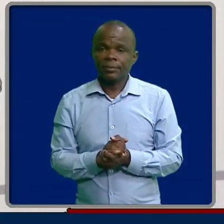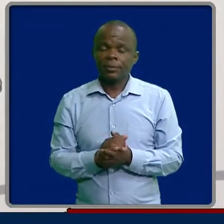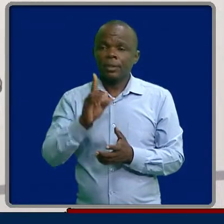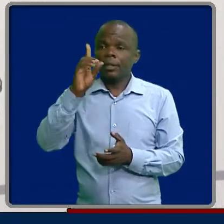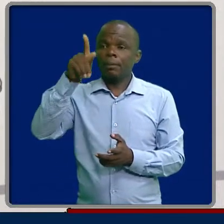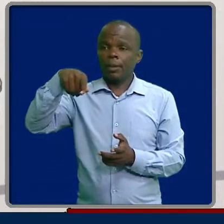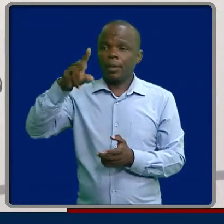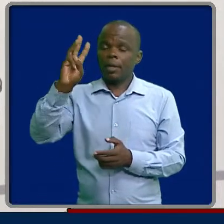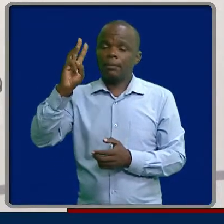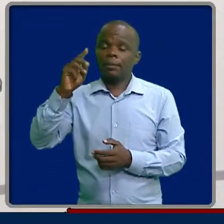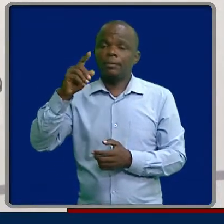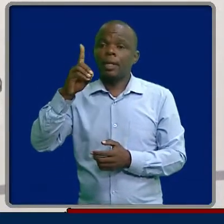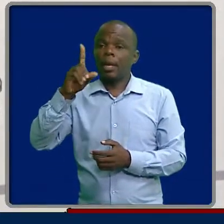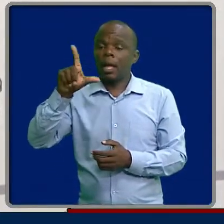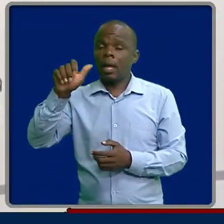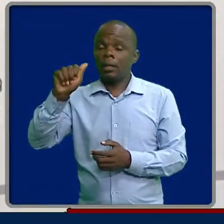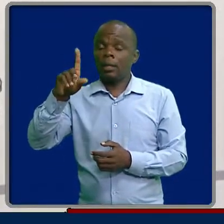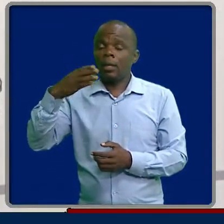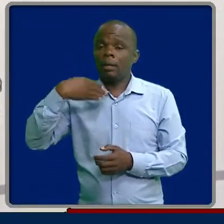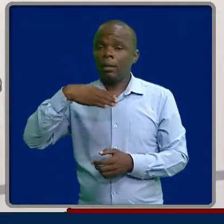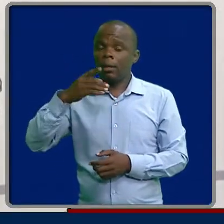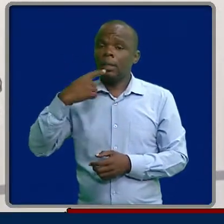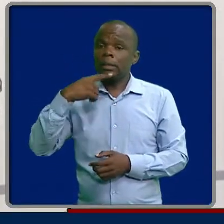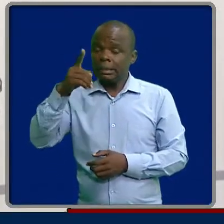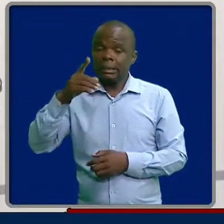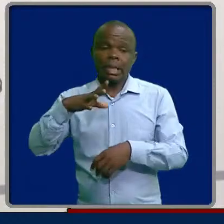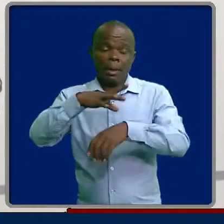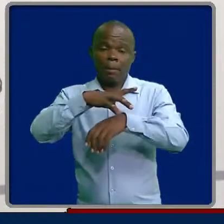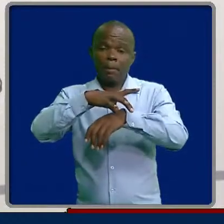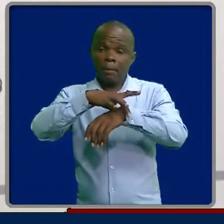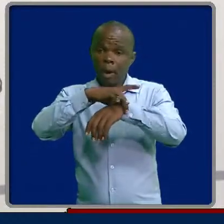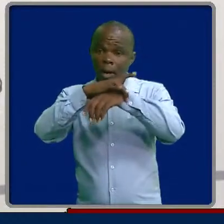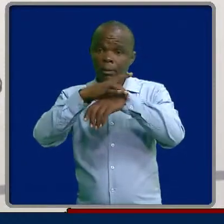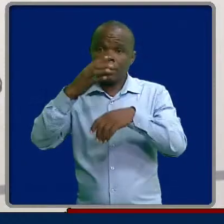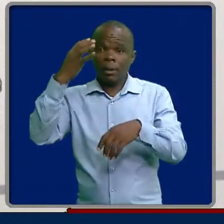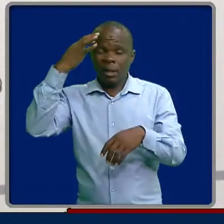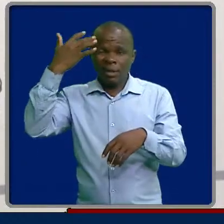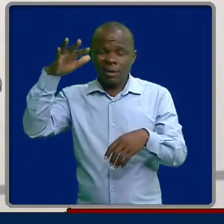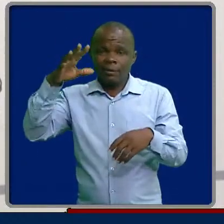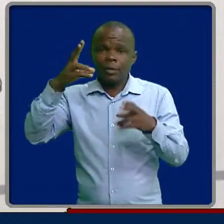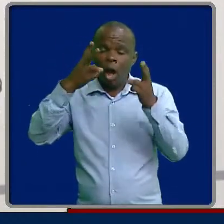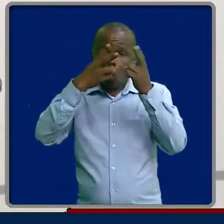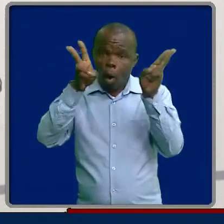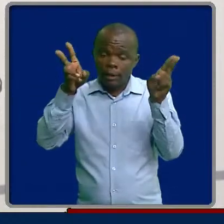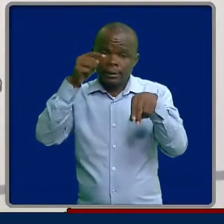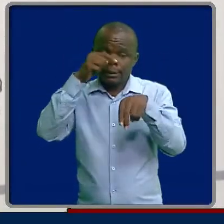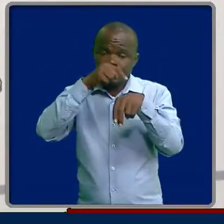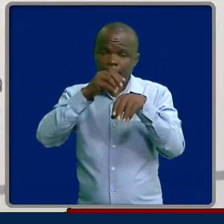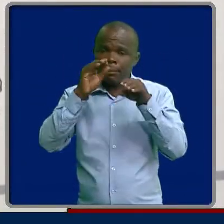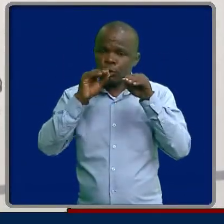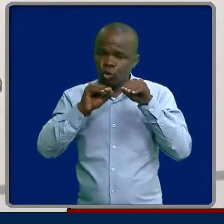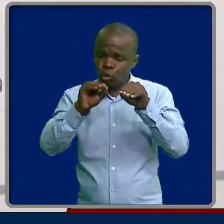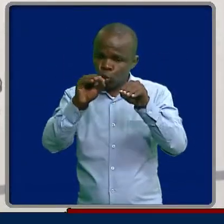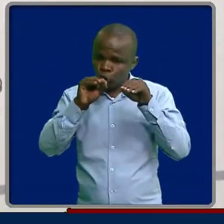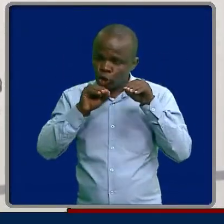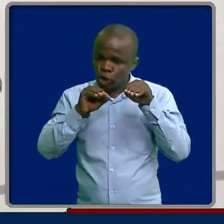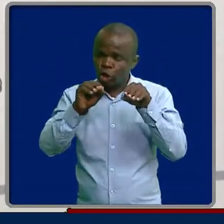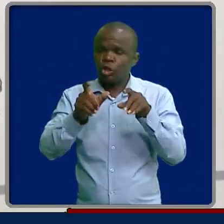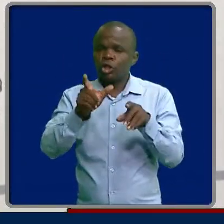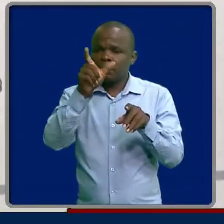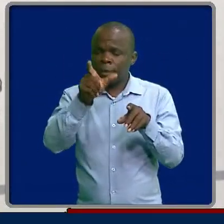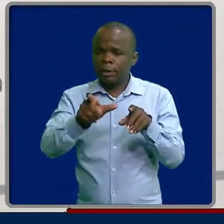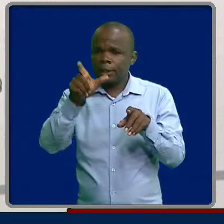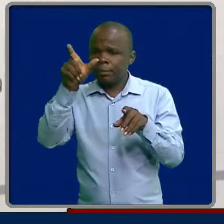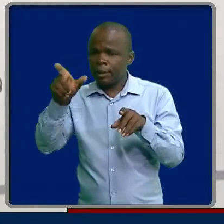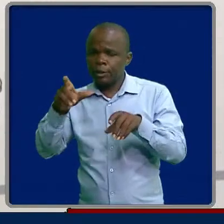Deputy Prime Minister Senator Thuthile Dladla says Autism Awareness Day is a day to educate about the condition without discriminating